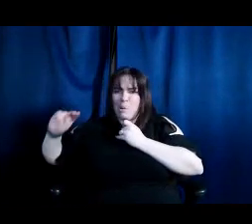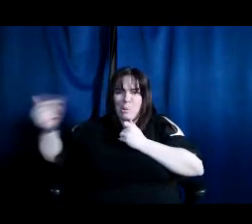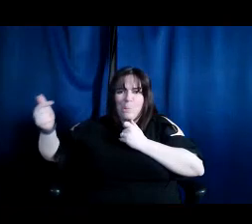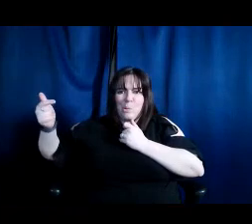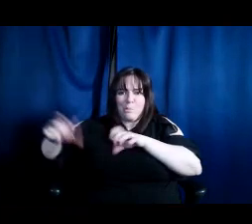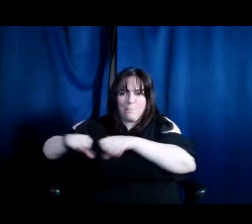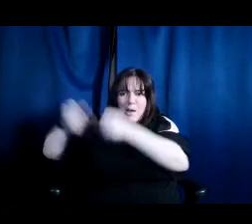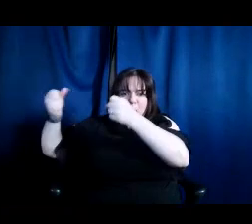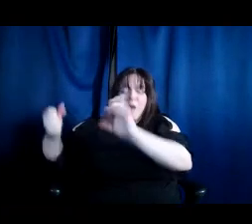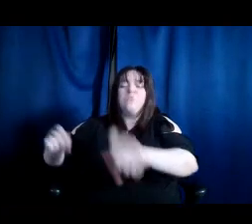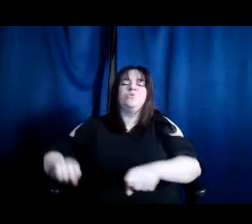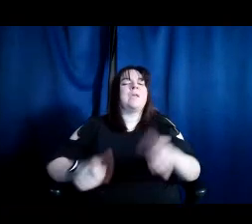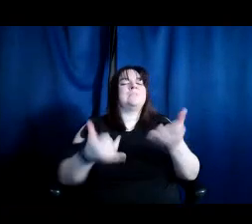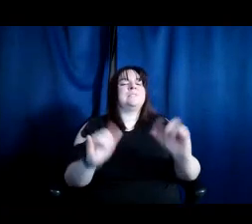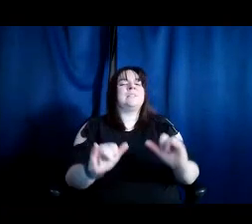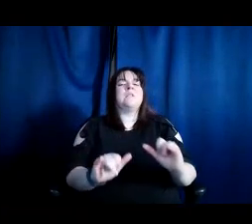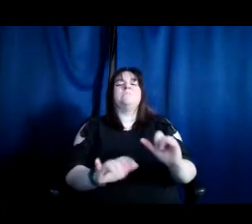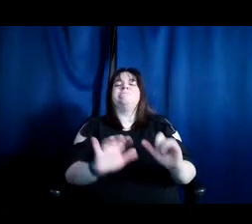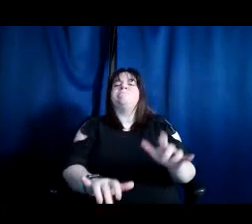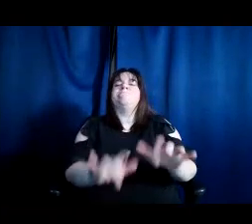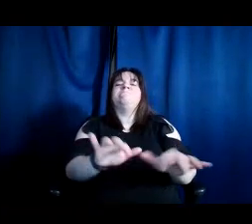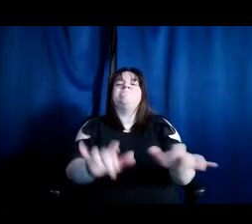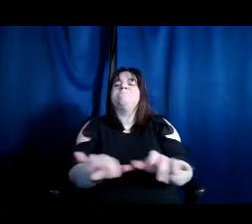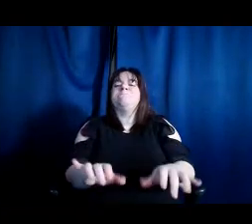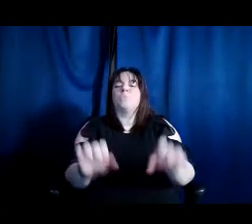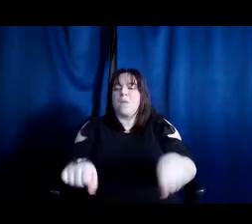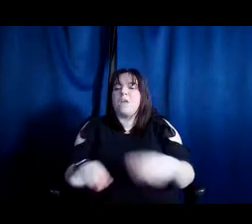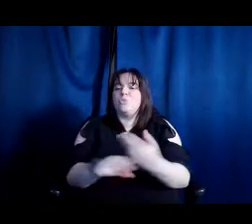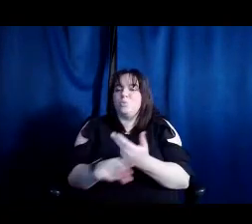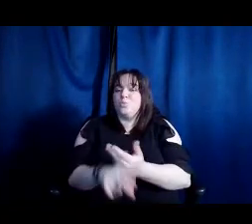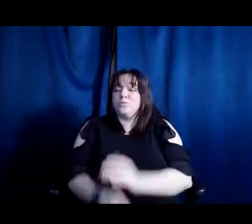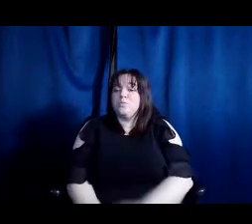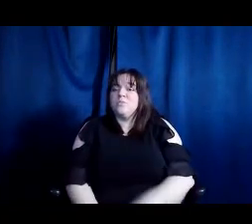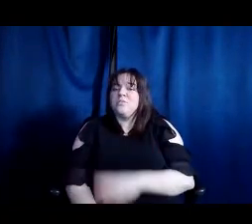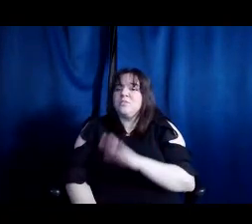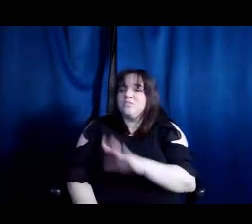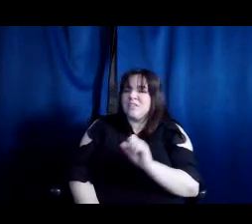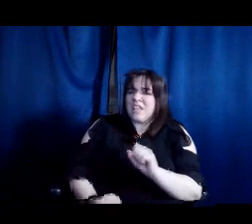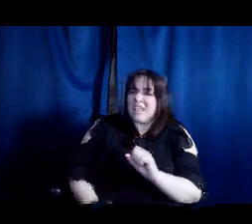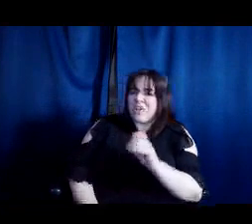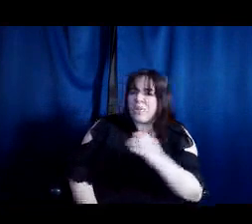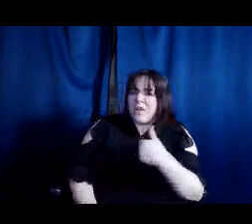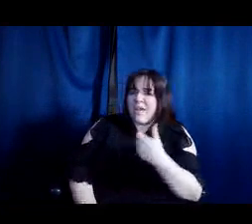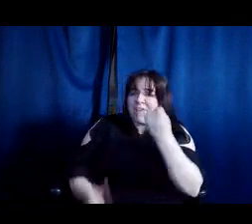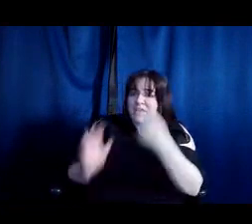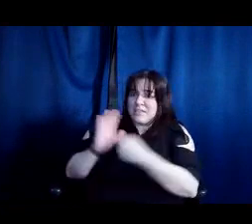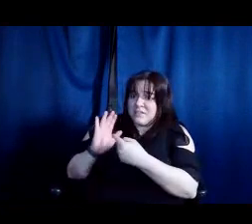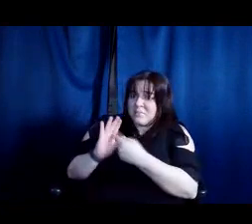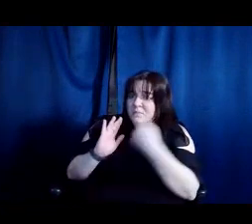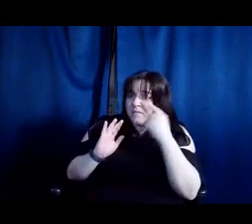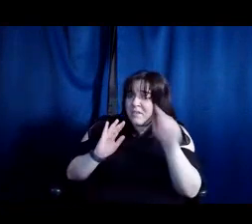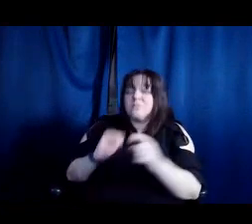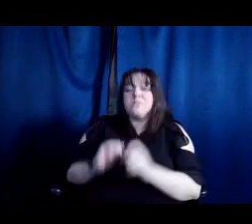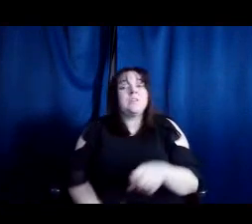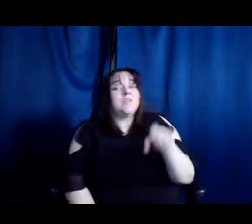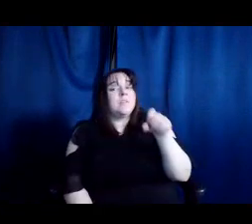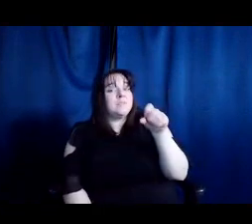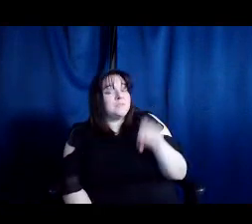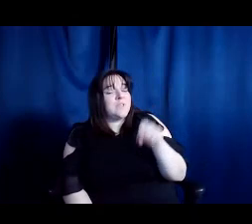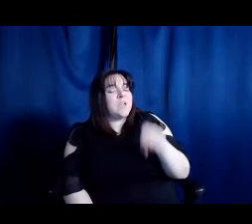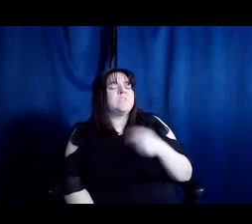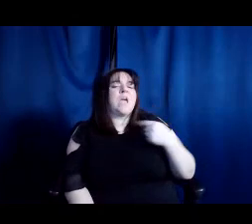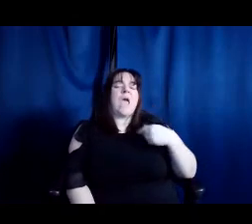Alanna, do you have an example to help us better understand this best practice? Shelly, after talking about these best